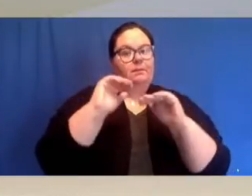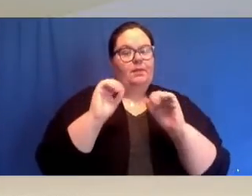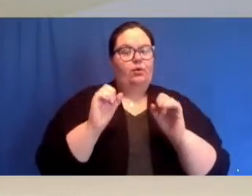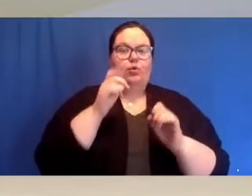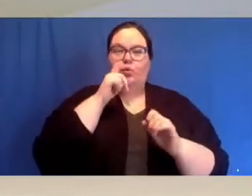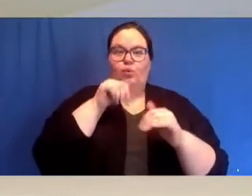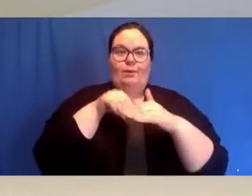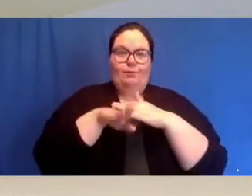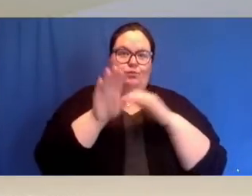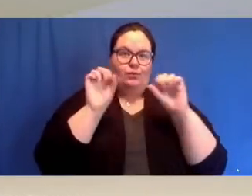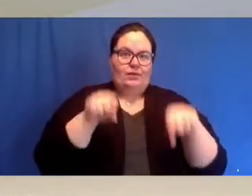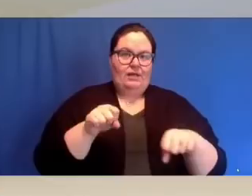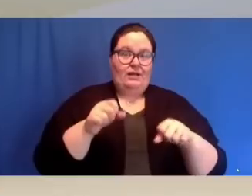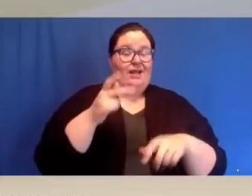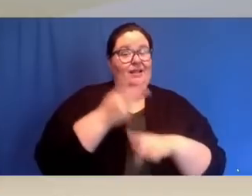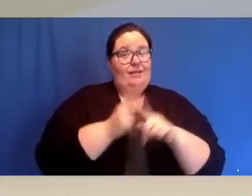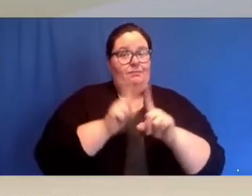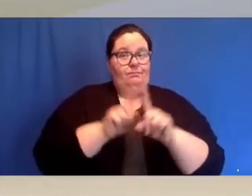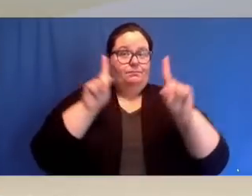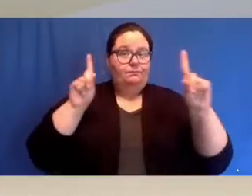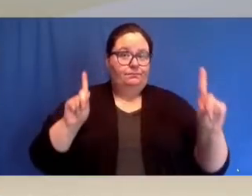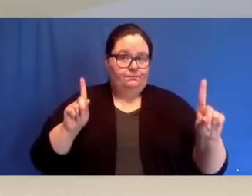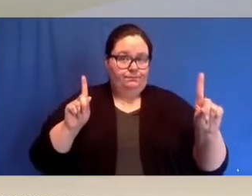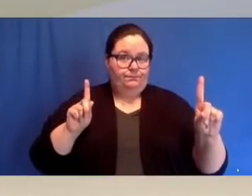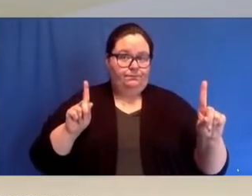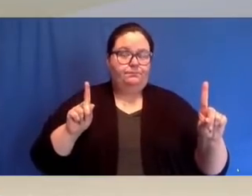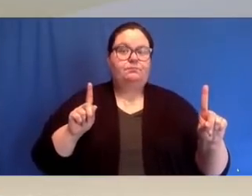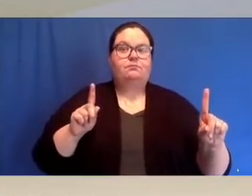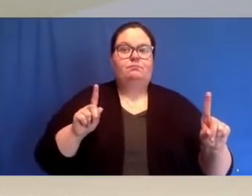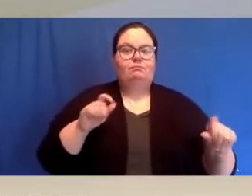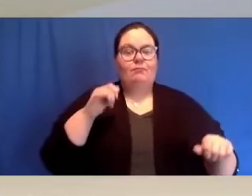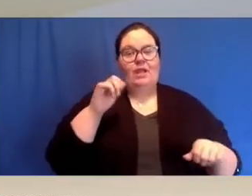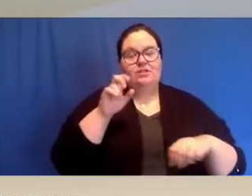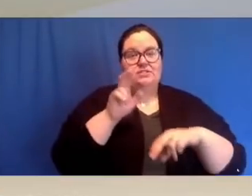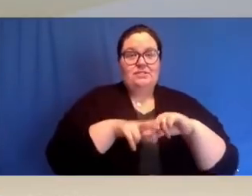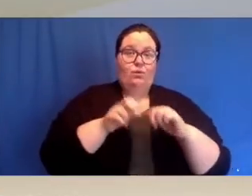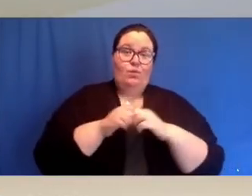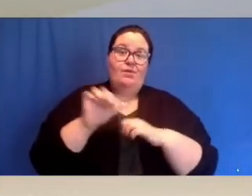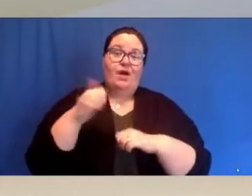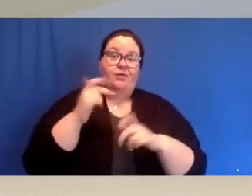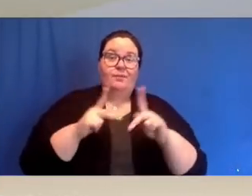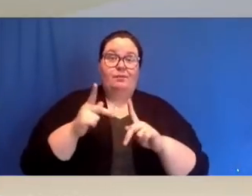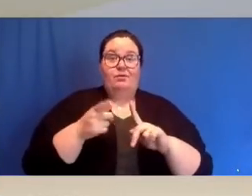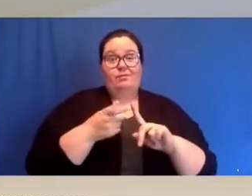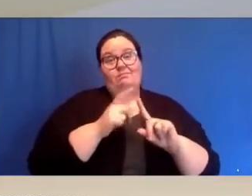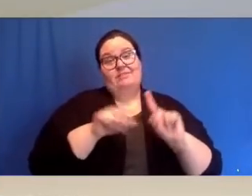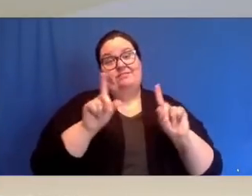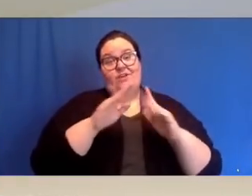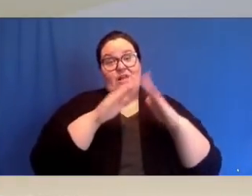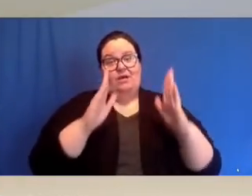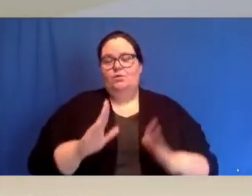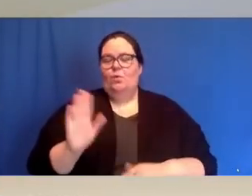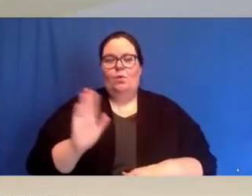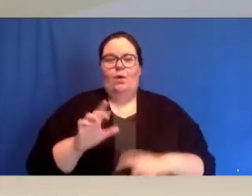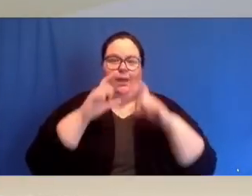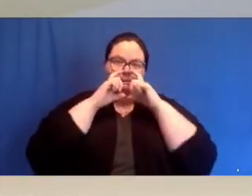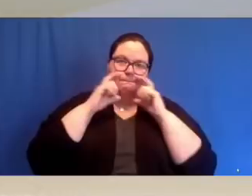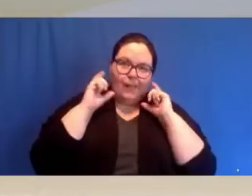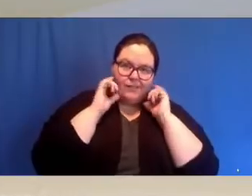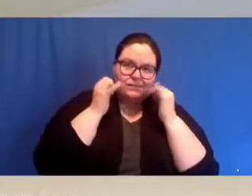many instances, or physical distancing between households, and the masking and hand washing, very important.